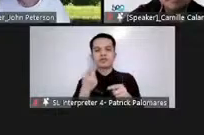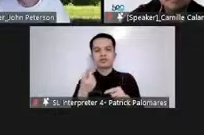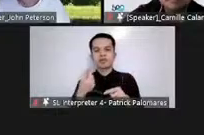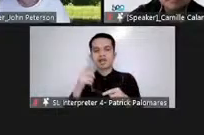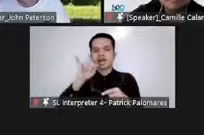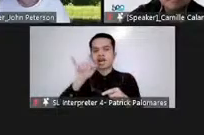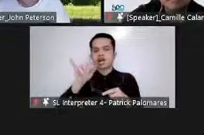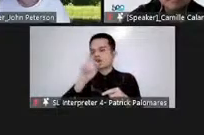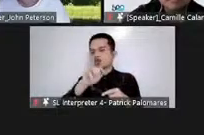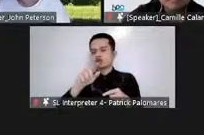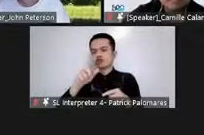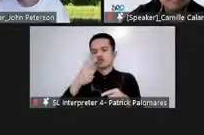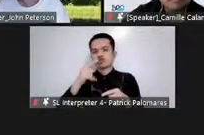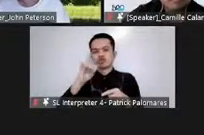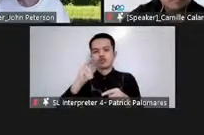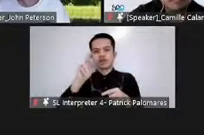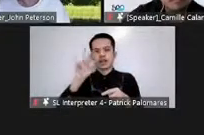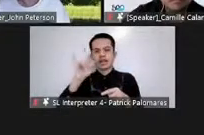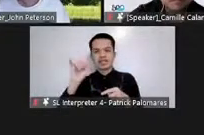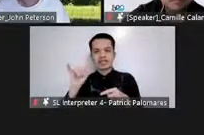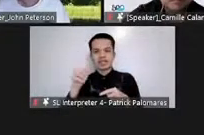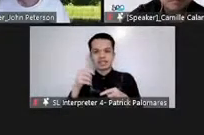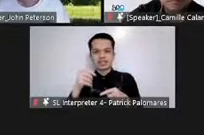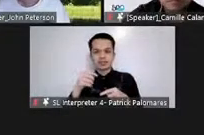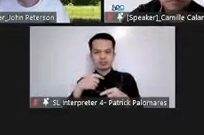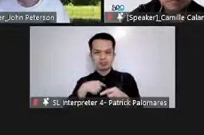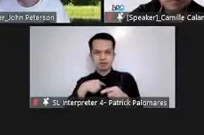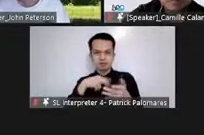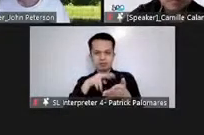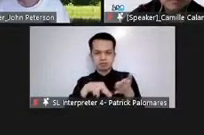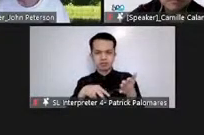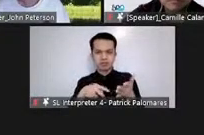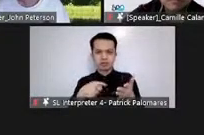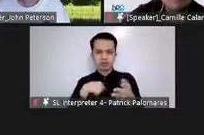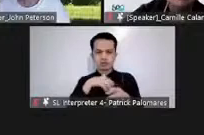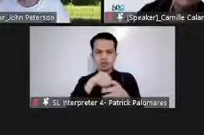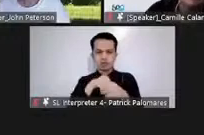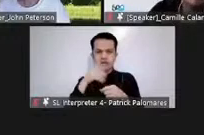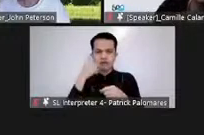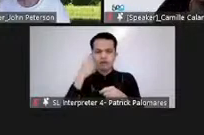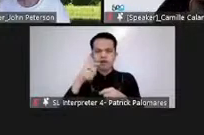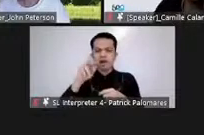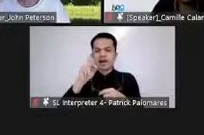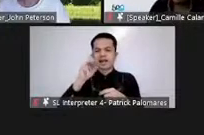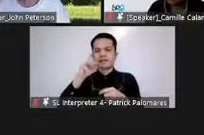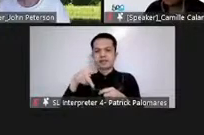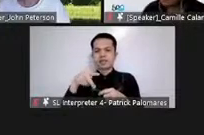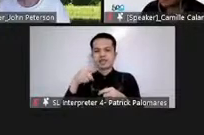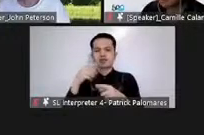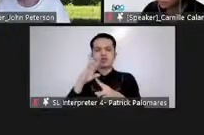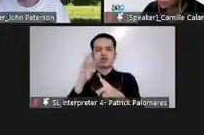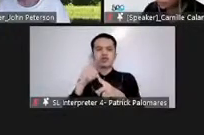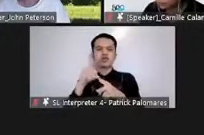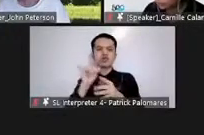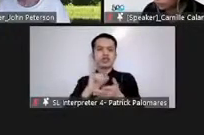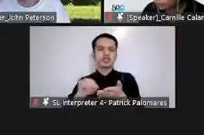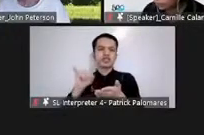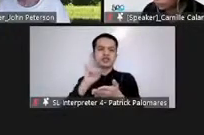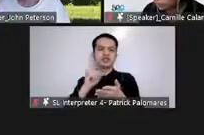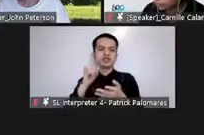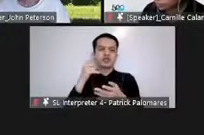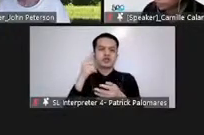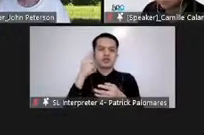Giovanni. So I will read it. Personally, and as part of the NMP, a cultural institution, our mandate is on